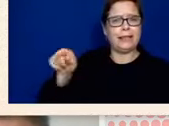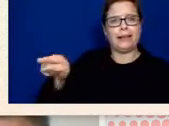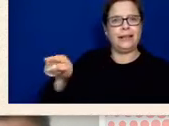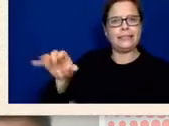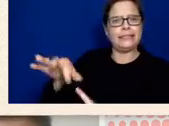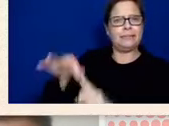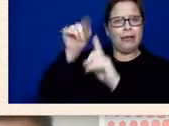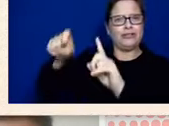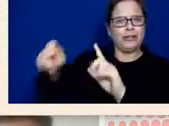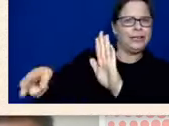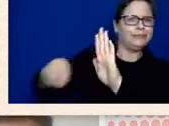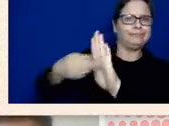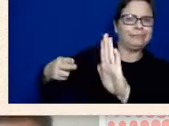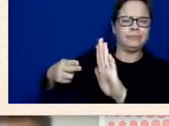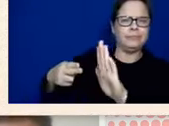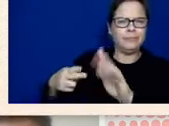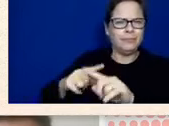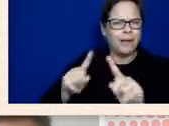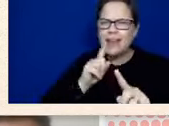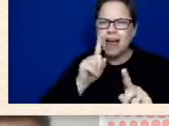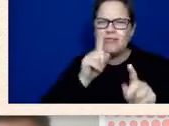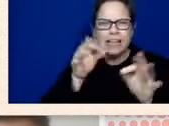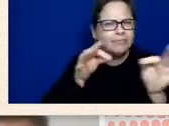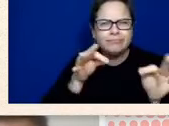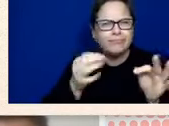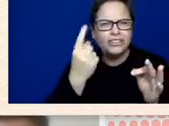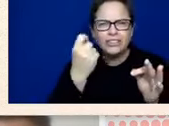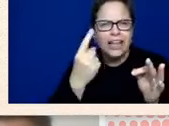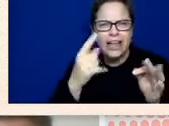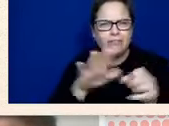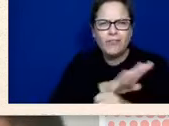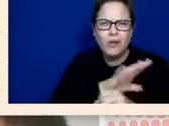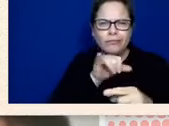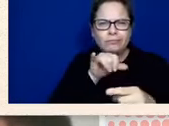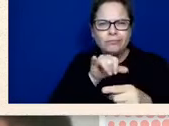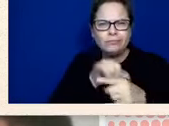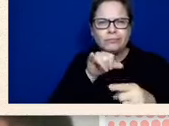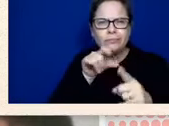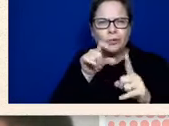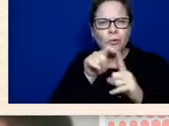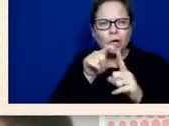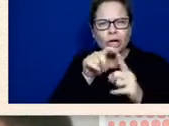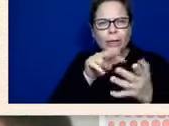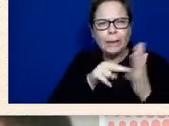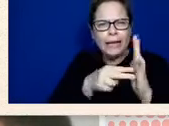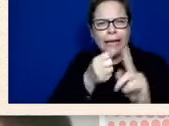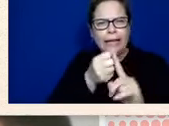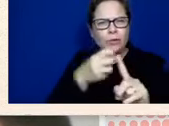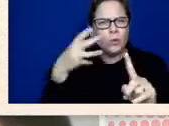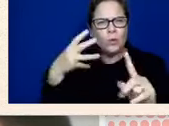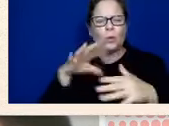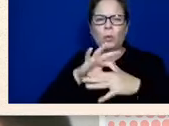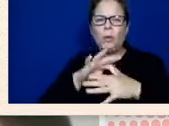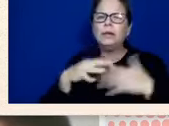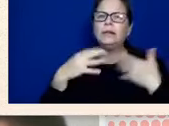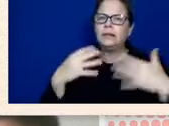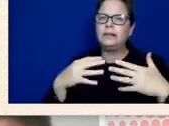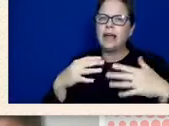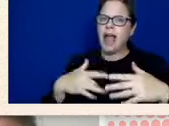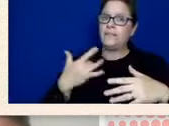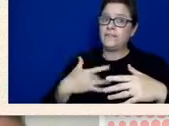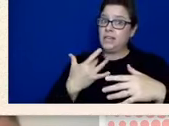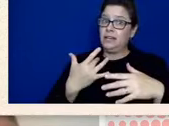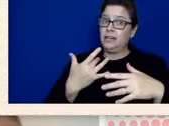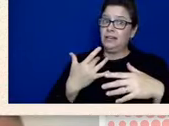up. So it's something that it needs to be. I think it should be approached